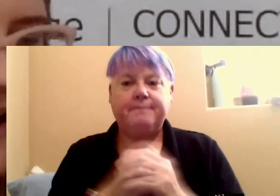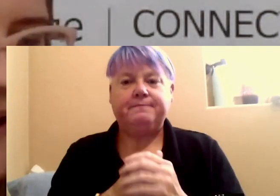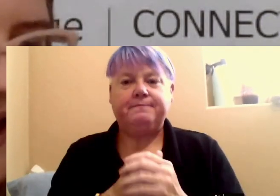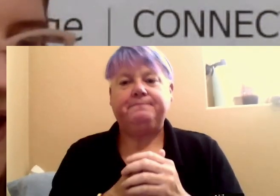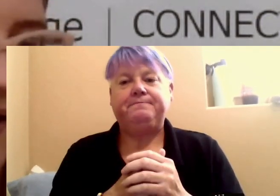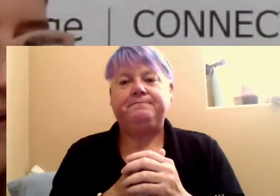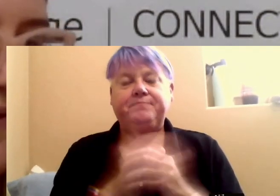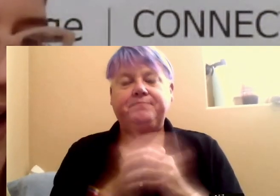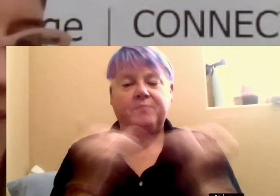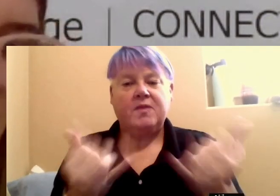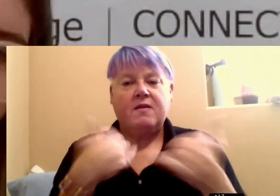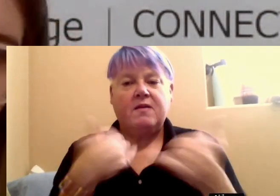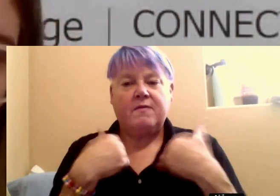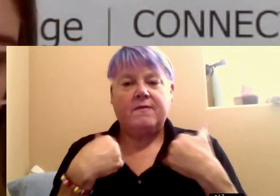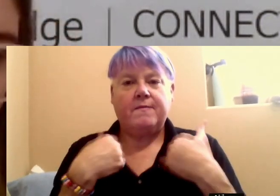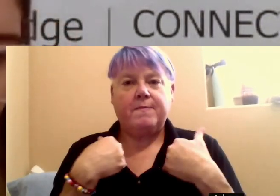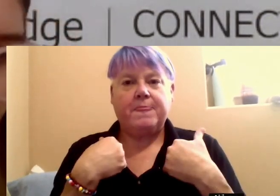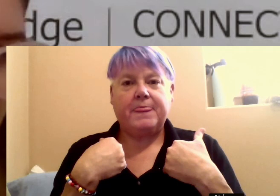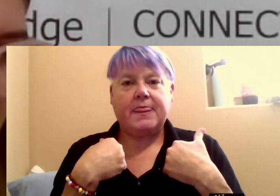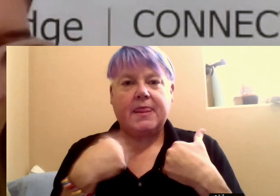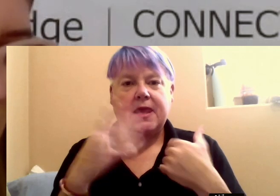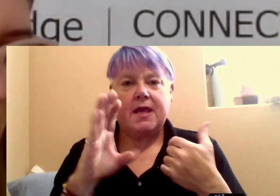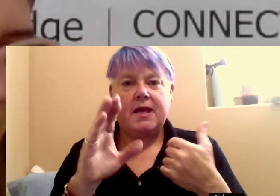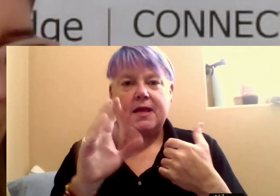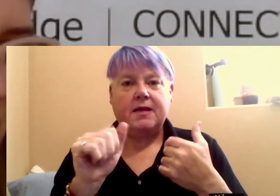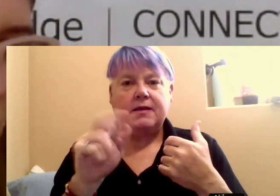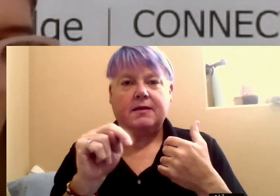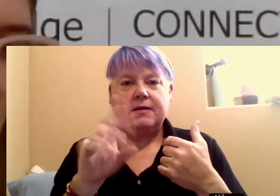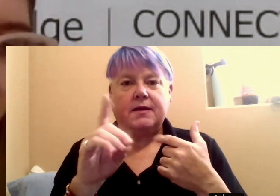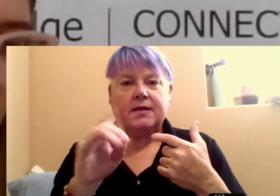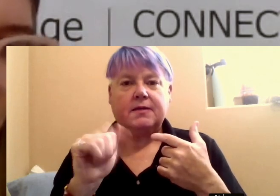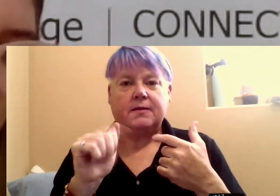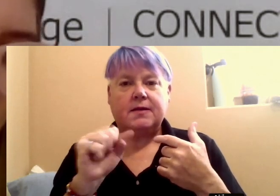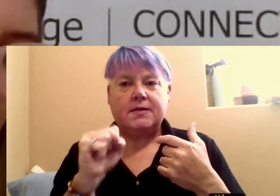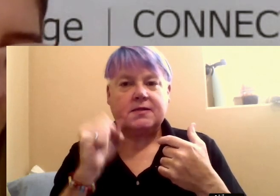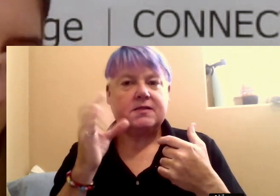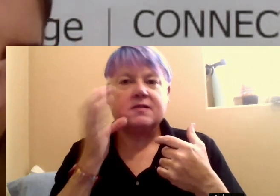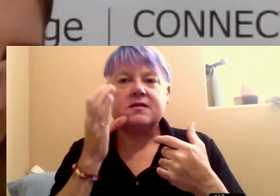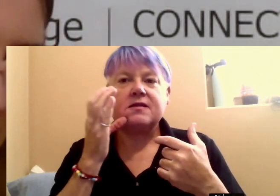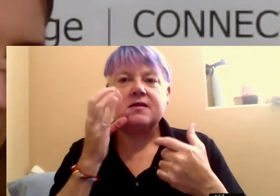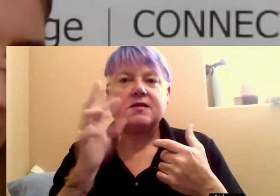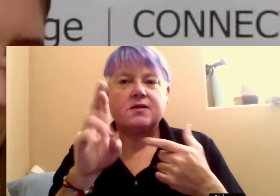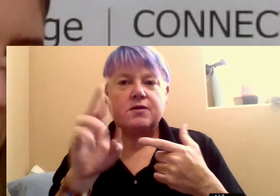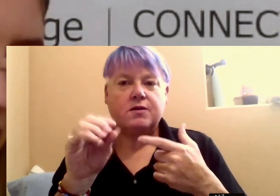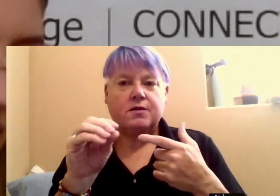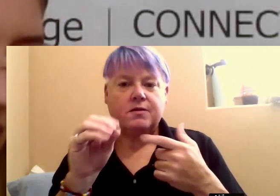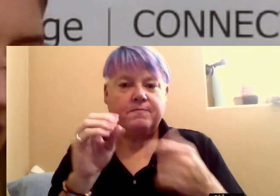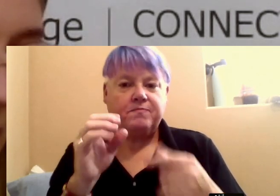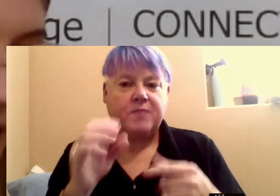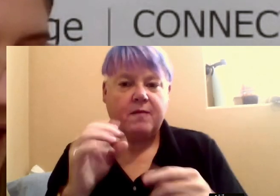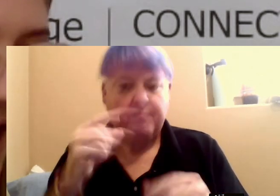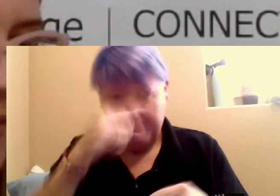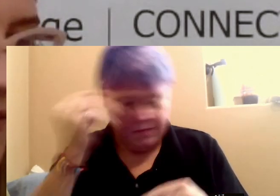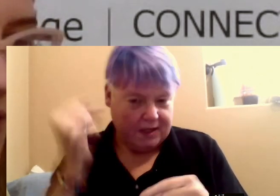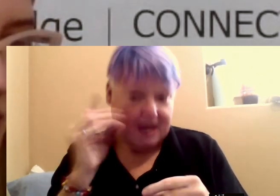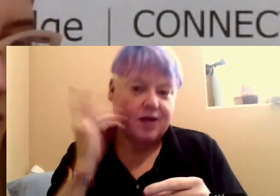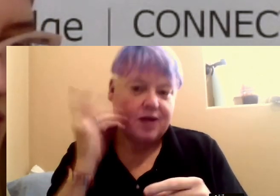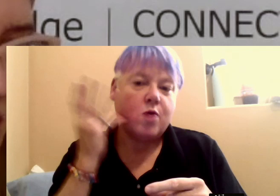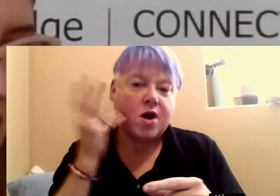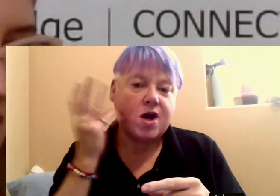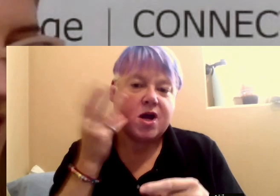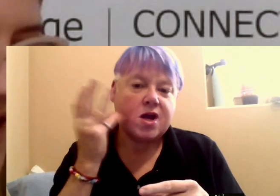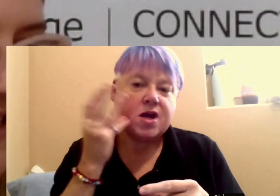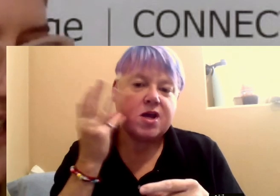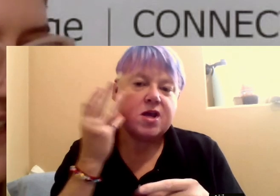So today we have Candas Dorsey, is the award-winning author of Black Wine, a paradigm of